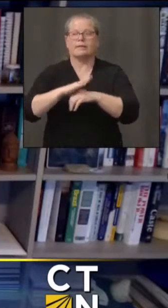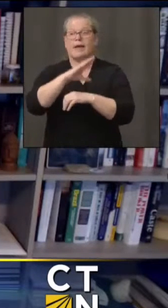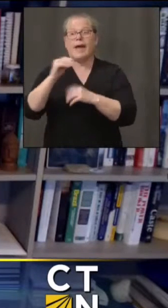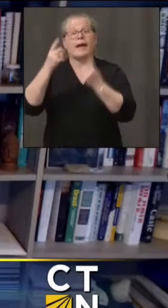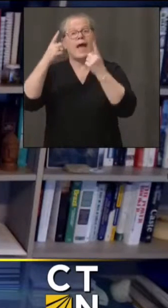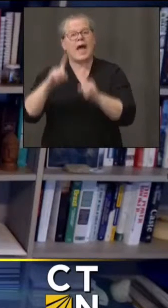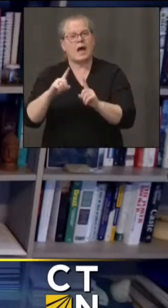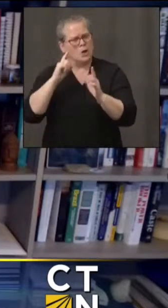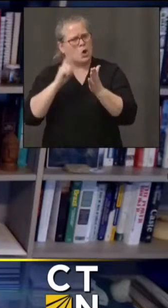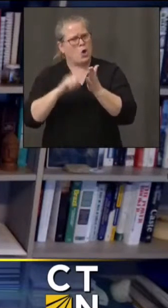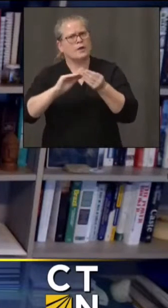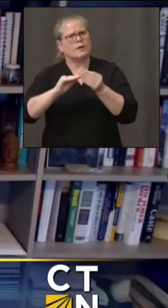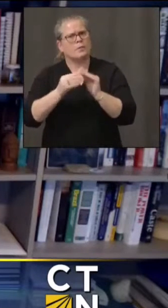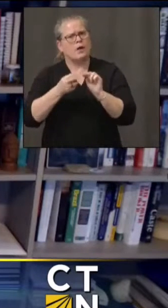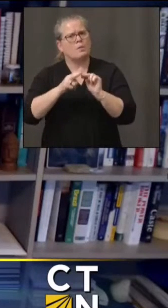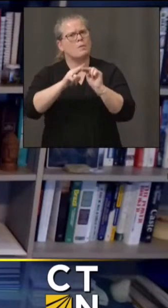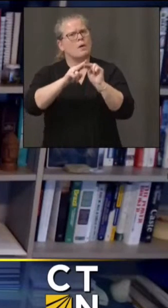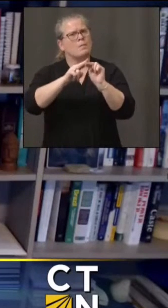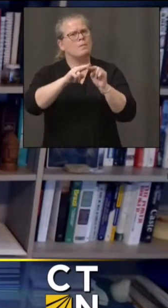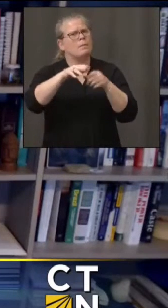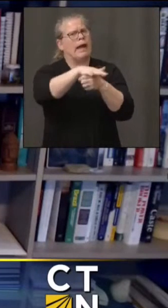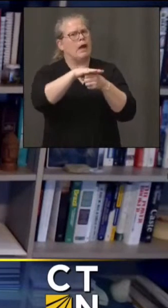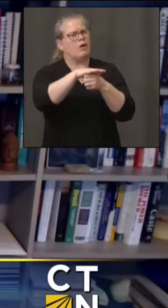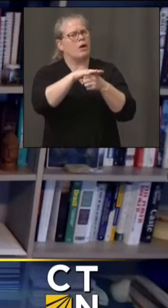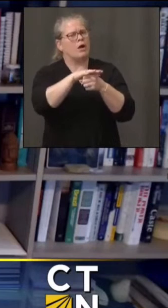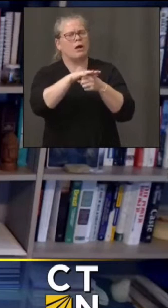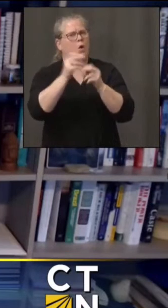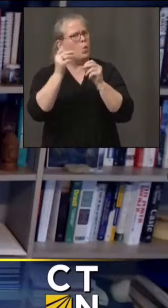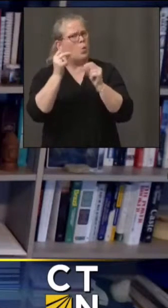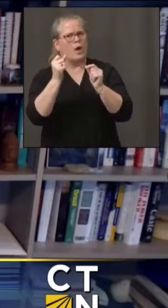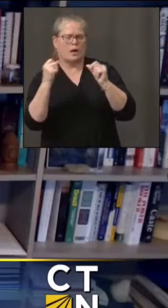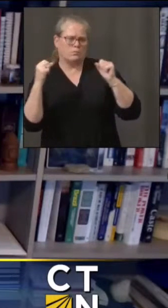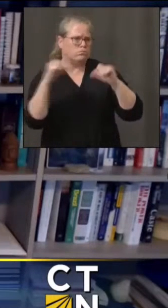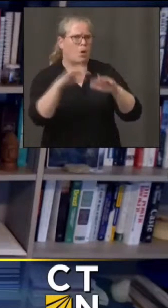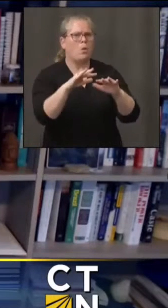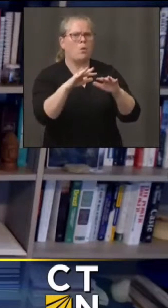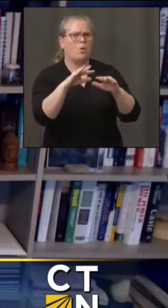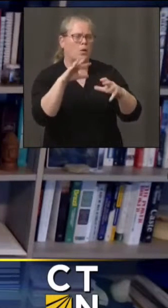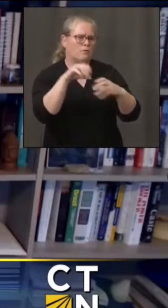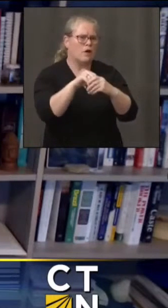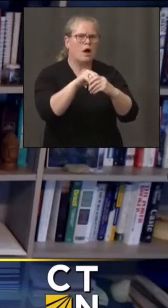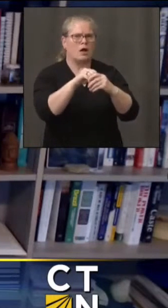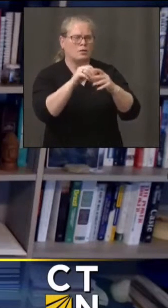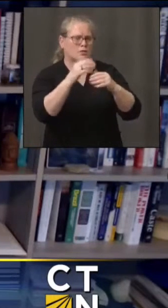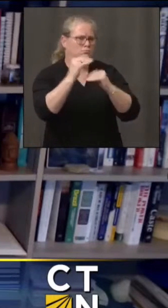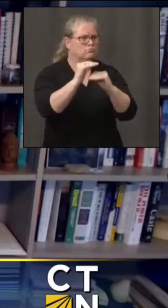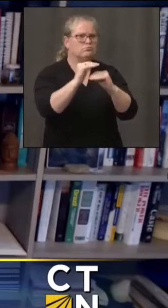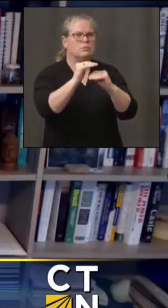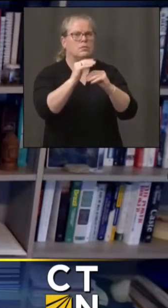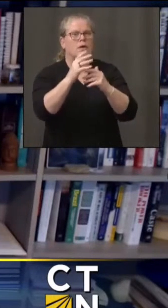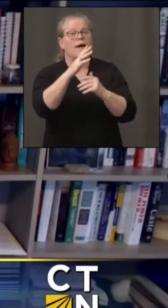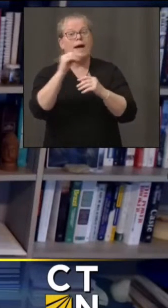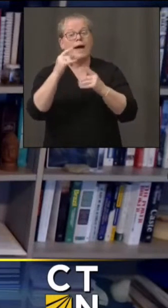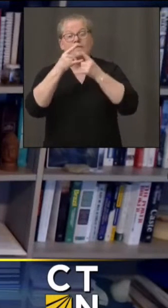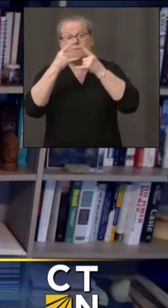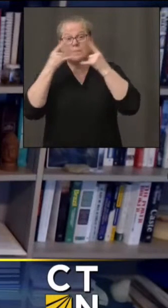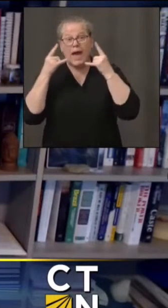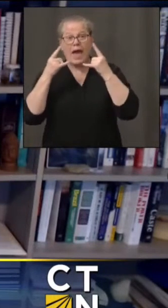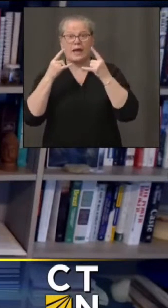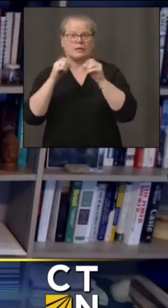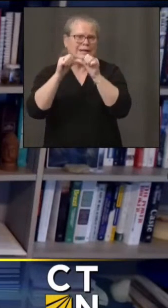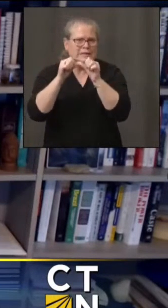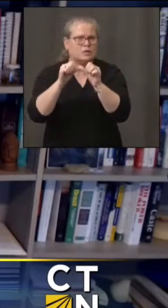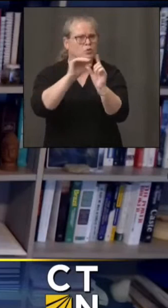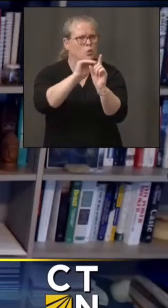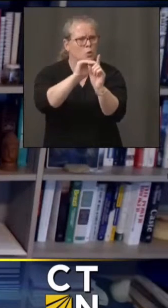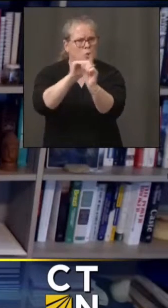getting out, public health communications on face masks. That's really kind of the meat and